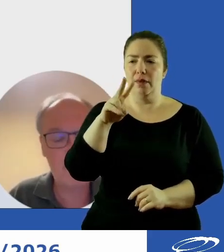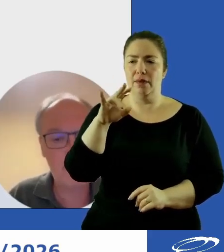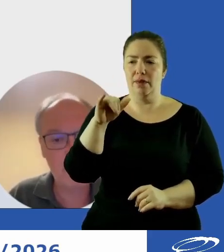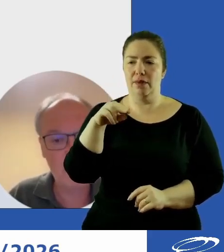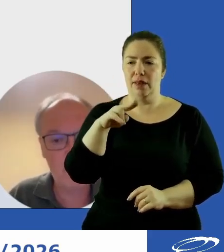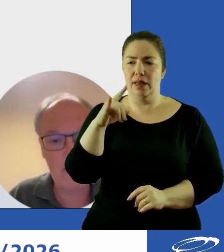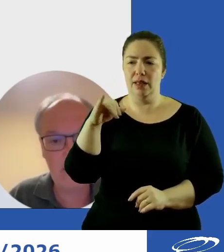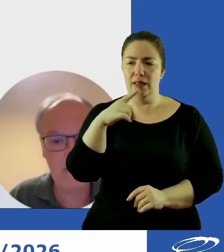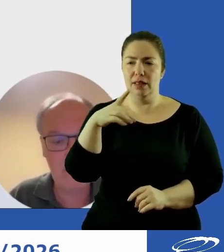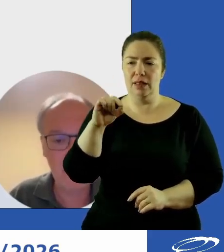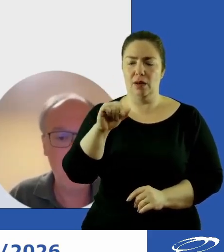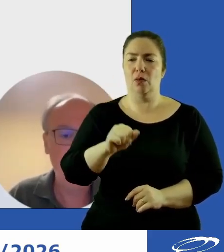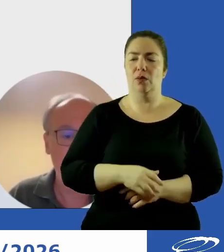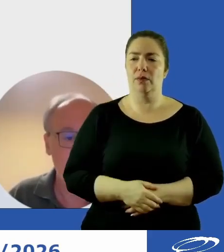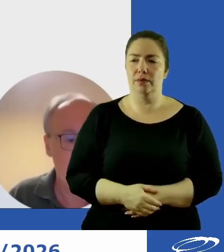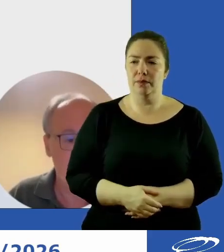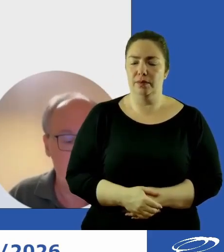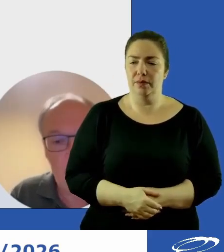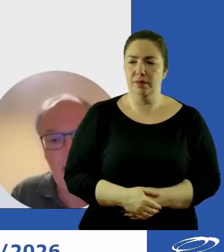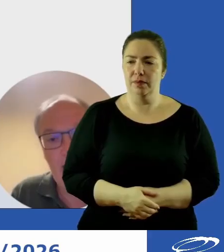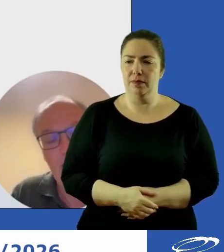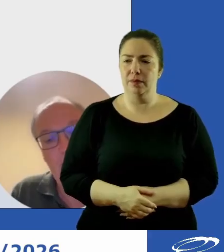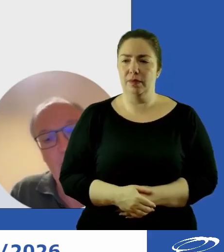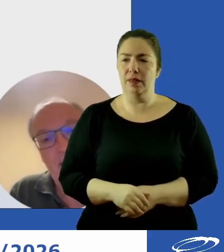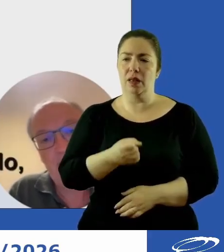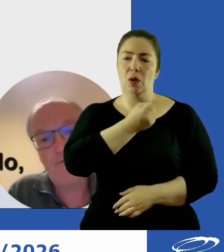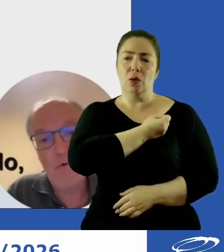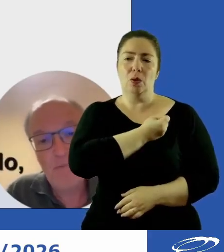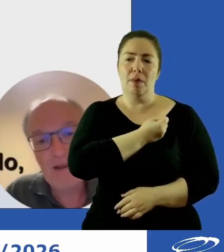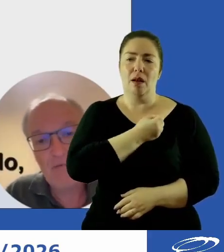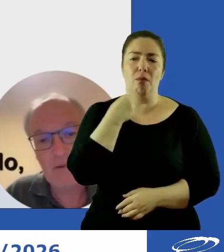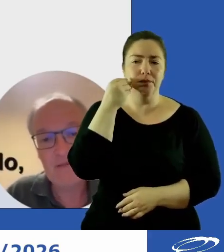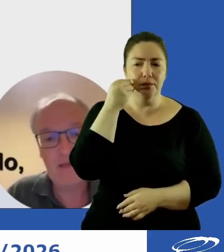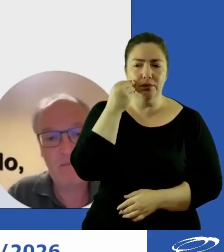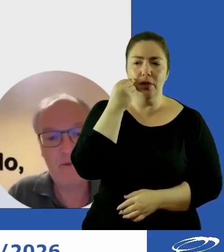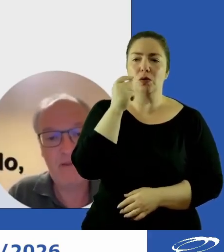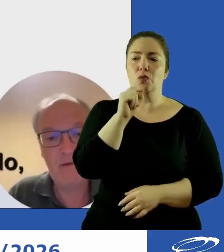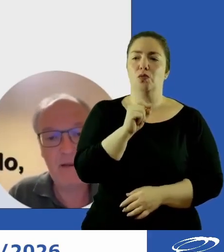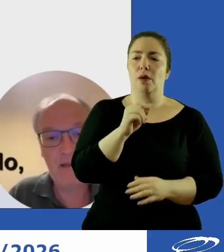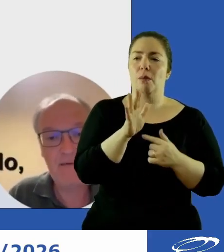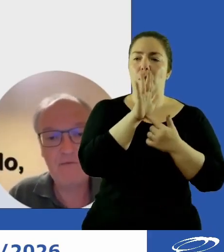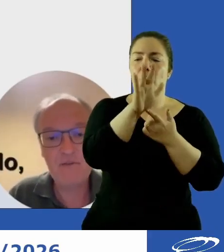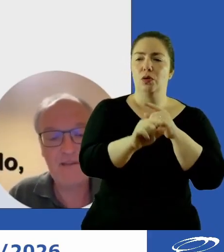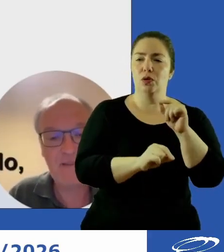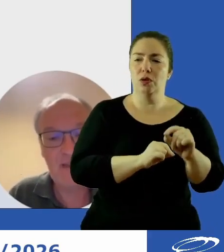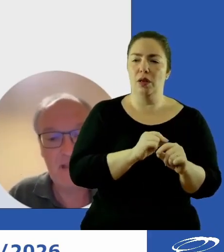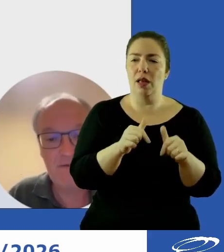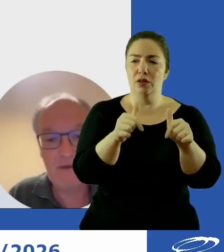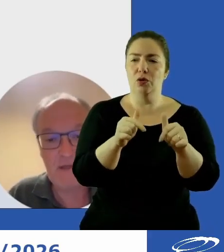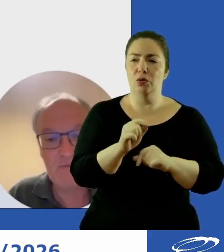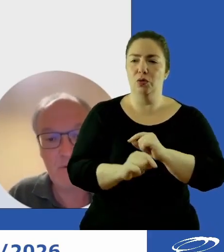that demonstrate activity was not so high. But at 4 milligrams, and particularly after 7 days